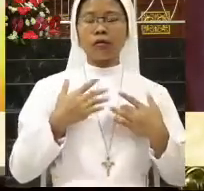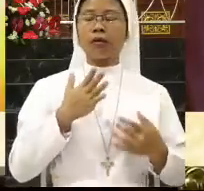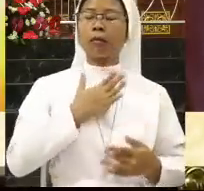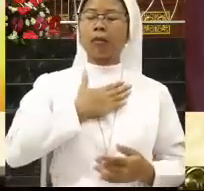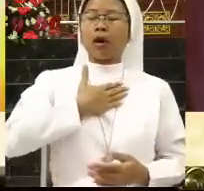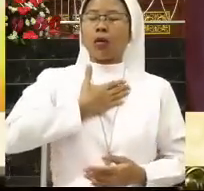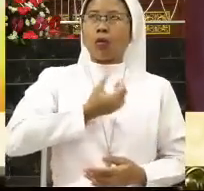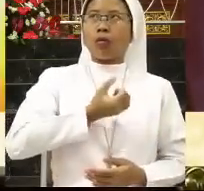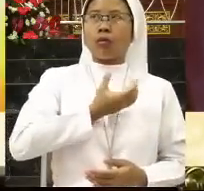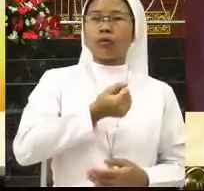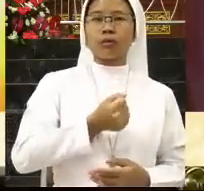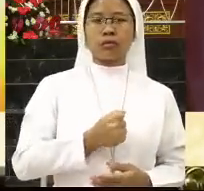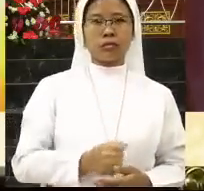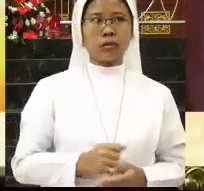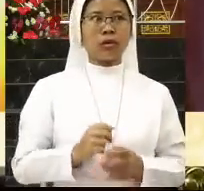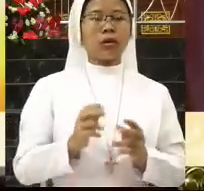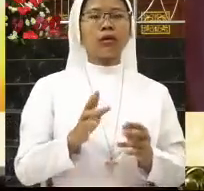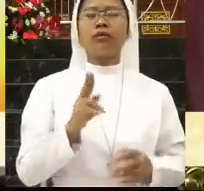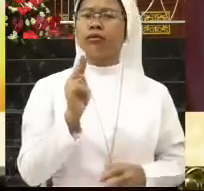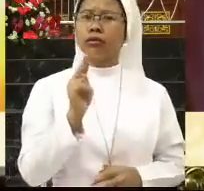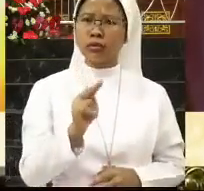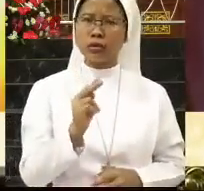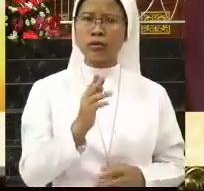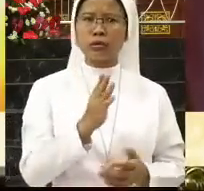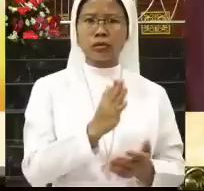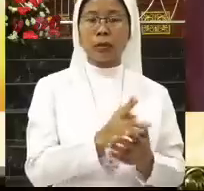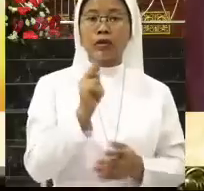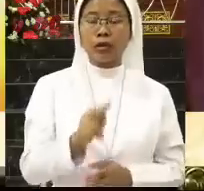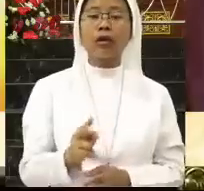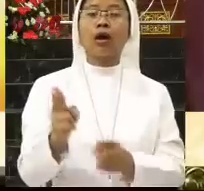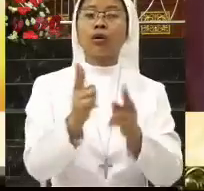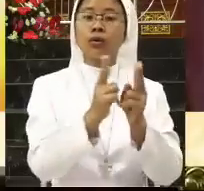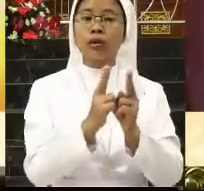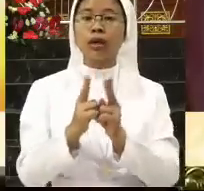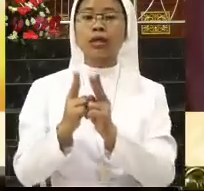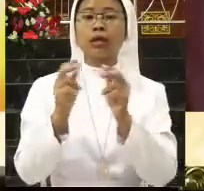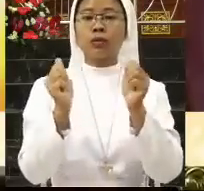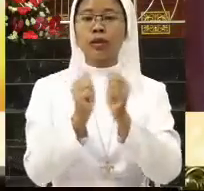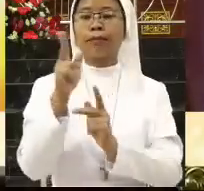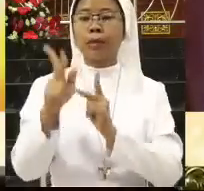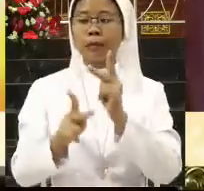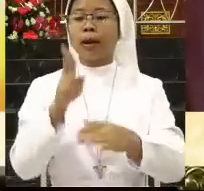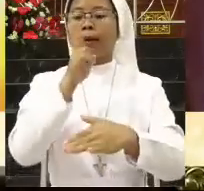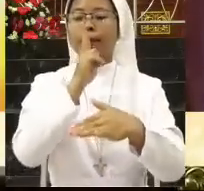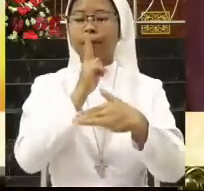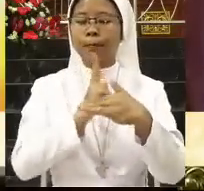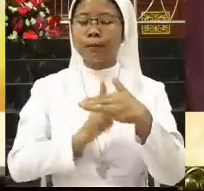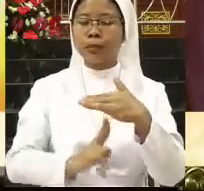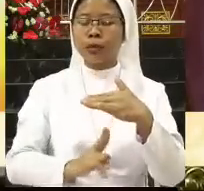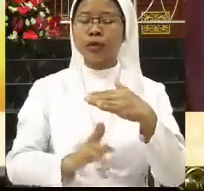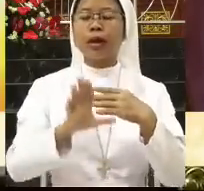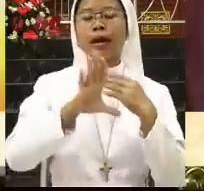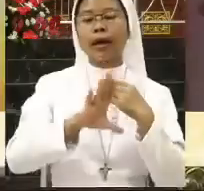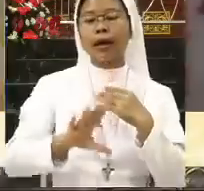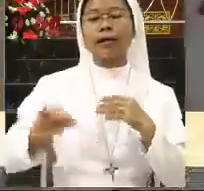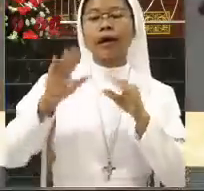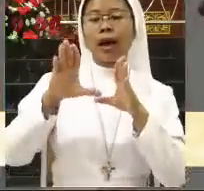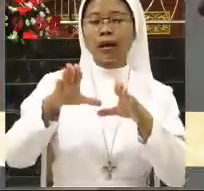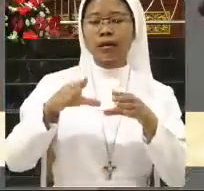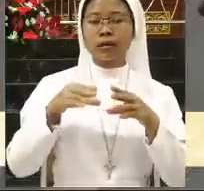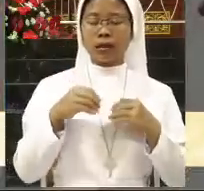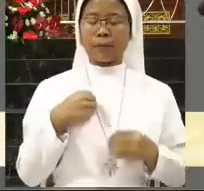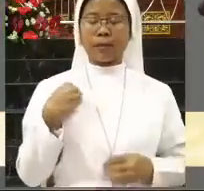To live in harmony with human frailty means to be humble and to accept truly